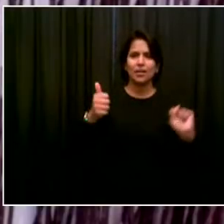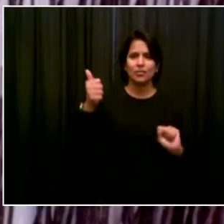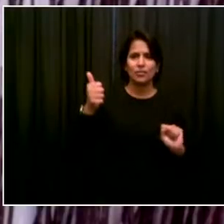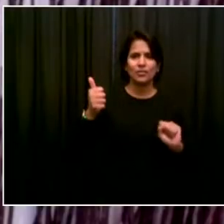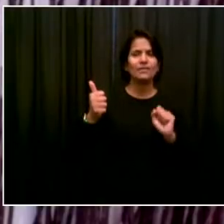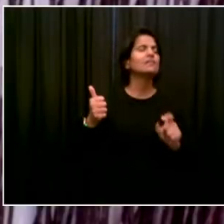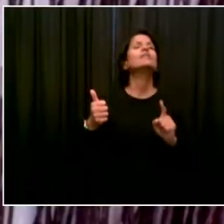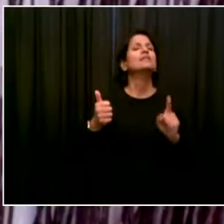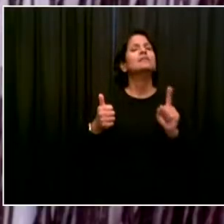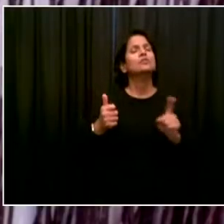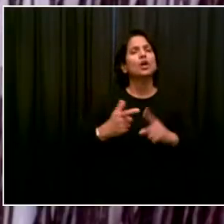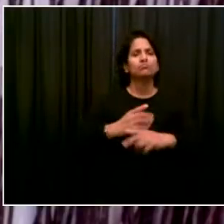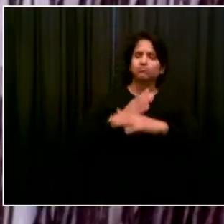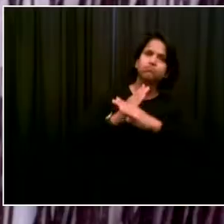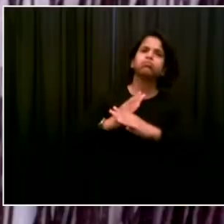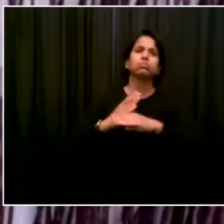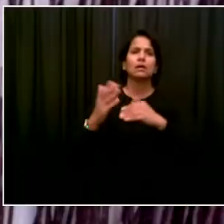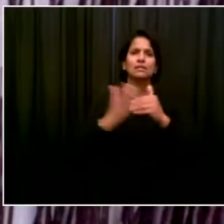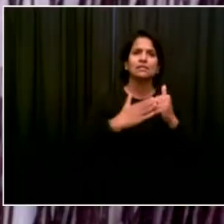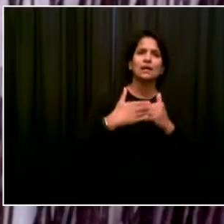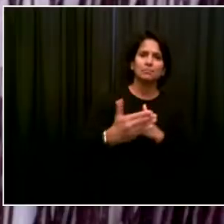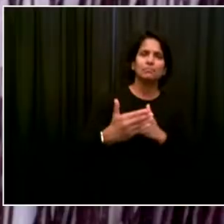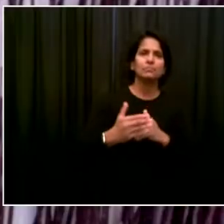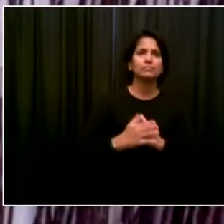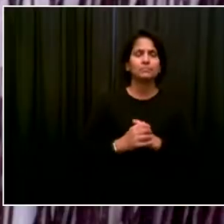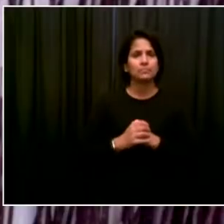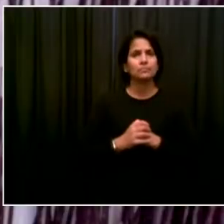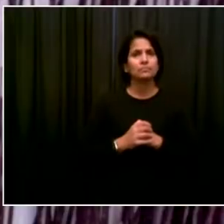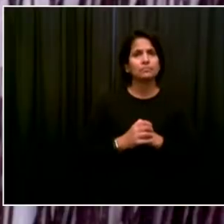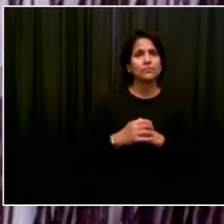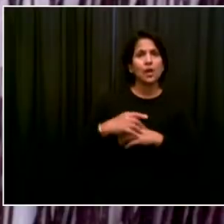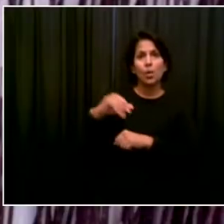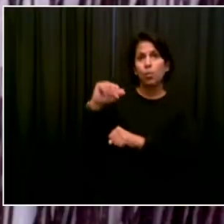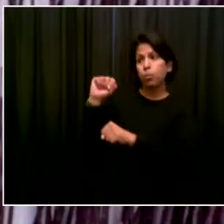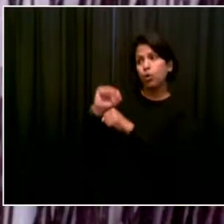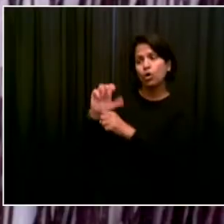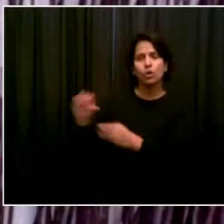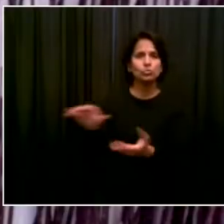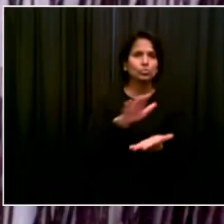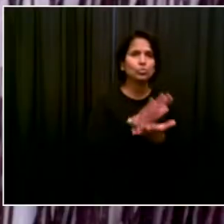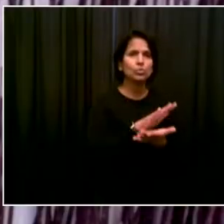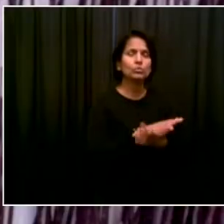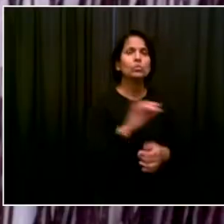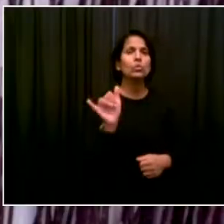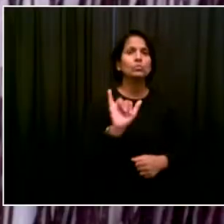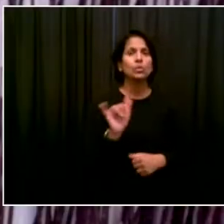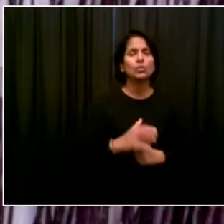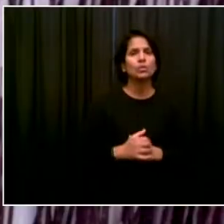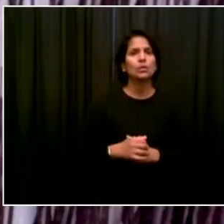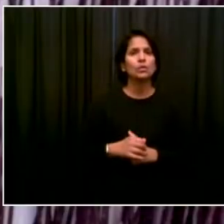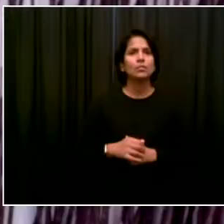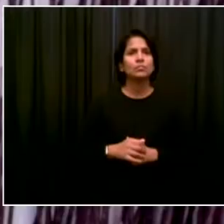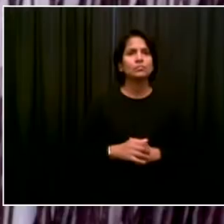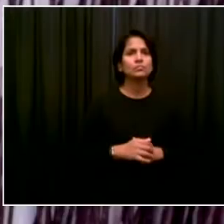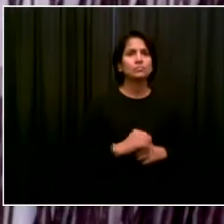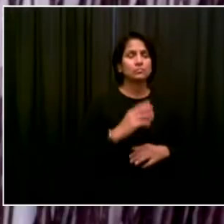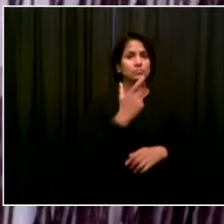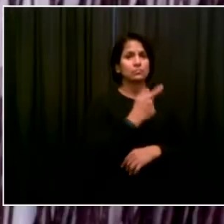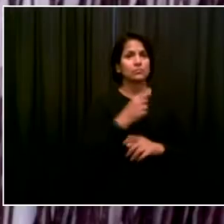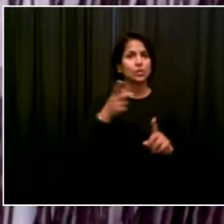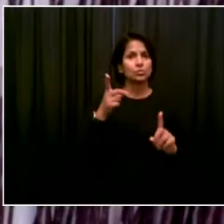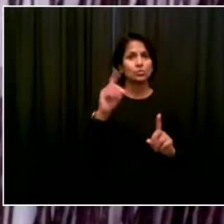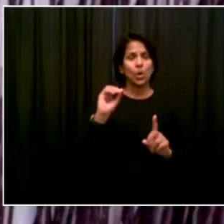results. As you mentioned, Mr. Mayor, 95% or more of staff have already been vaccinated in